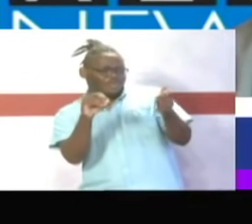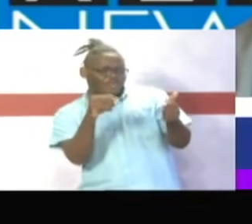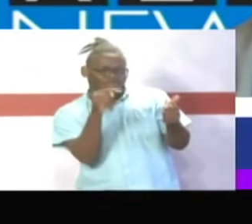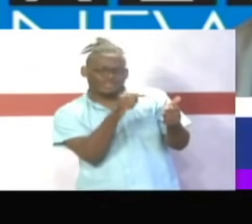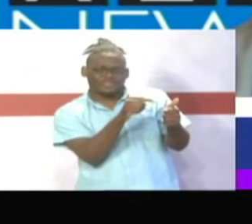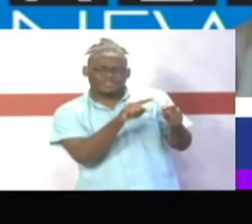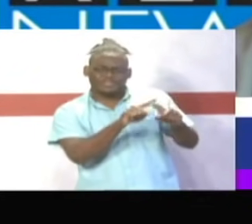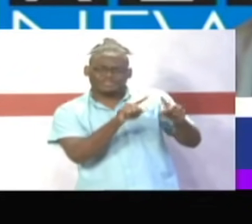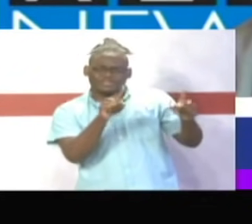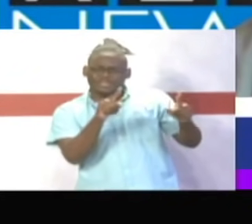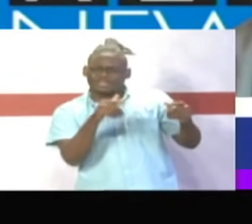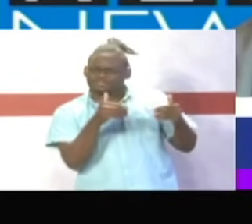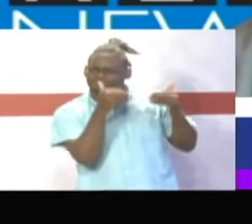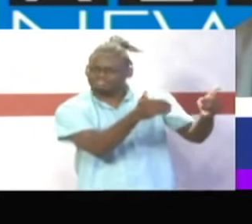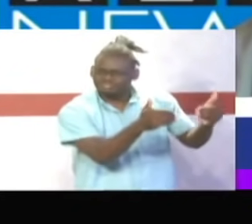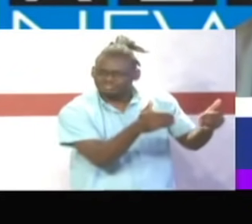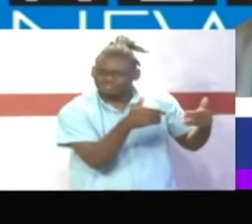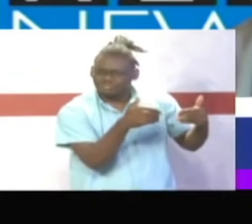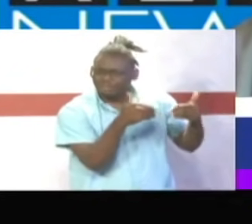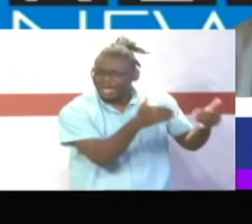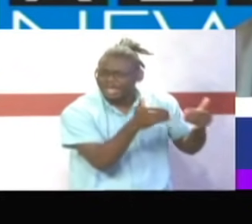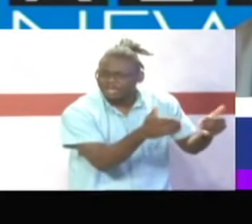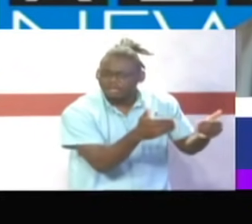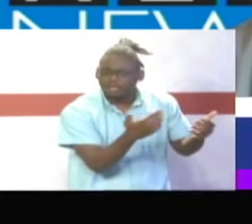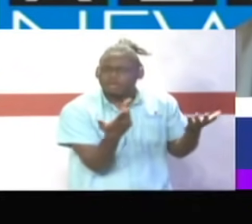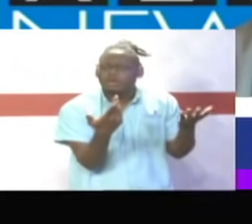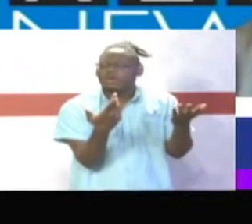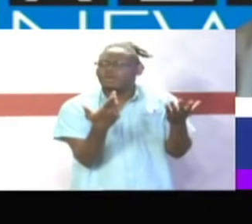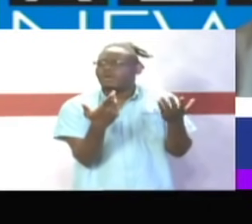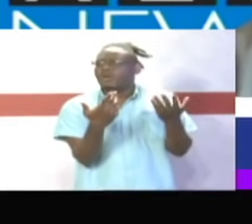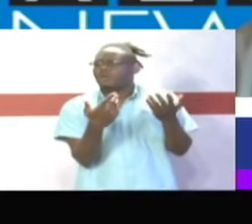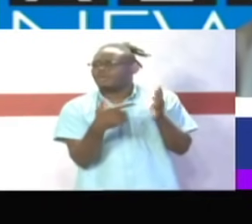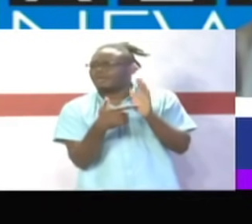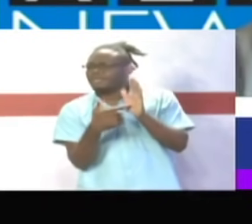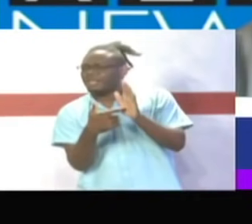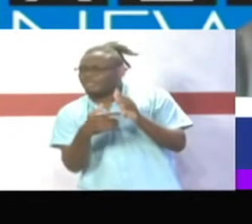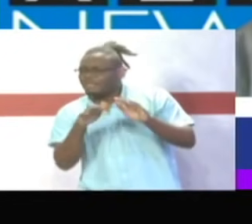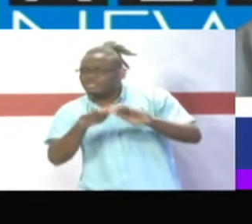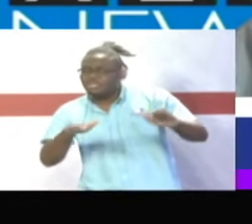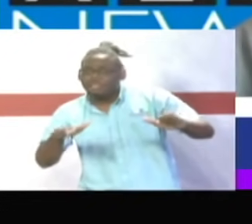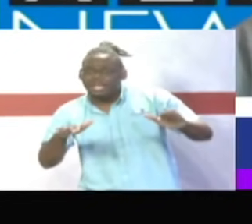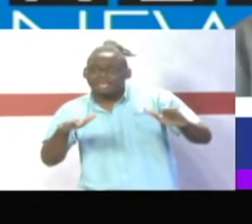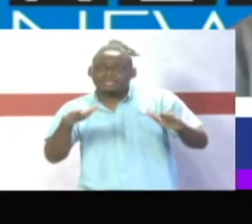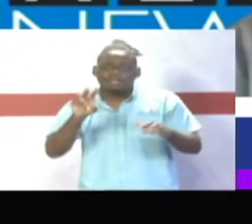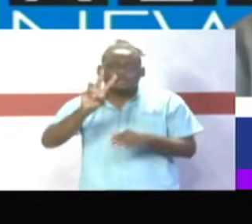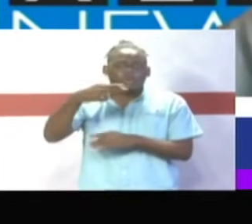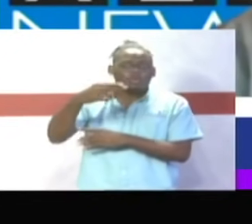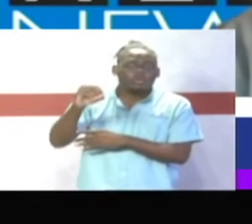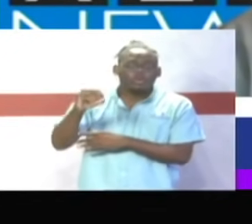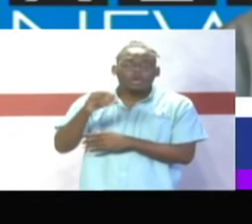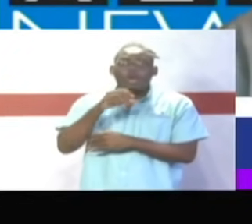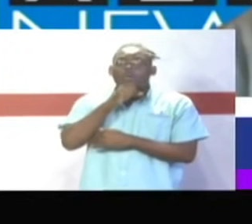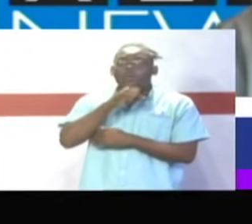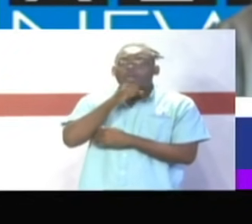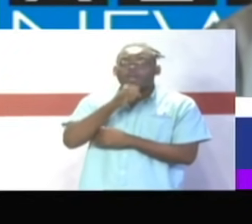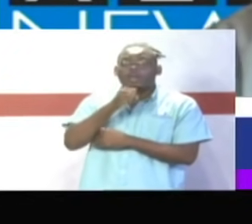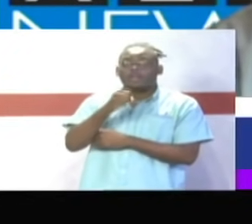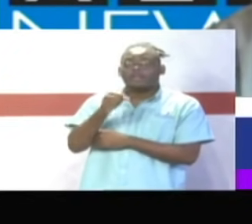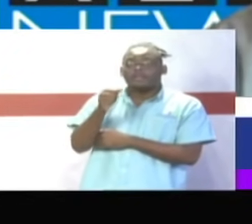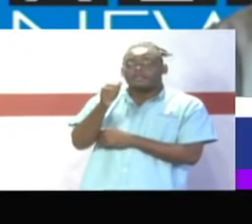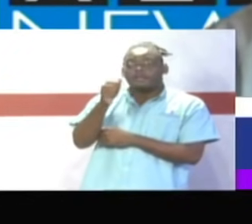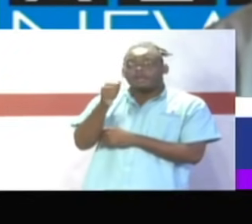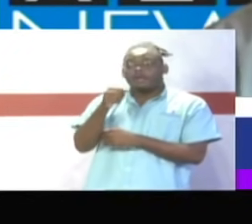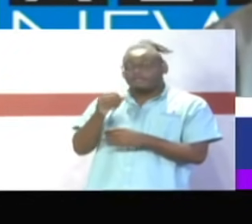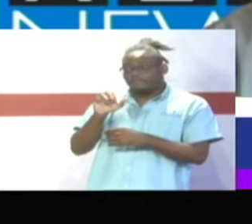the vaccines to children who are 5 years and over? And my second question is for the